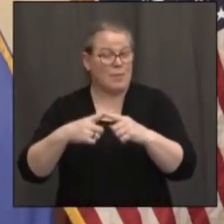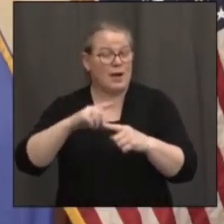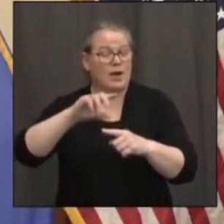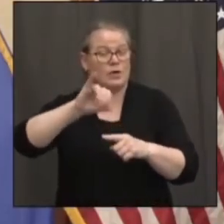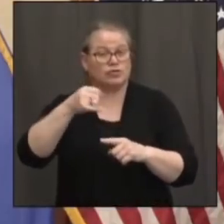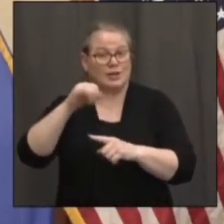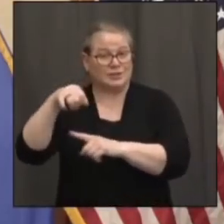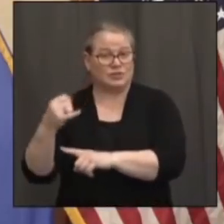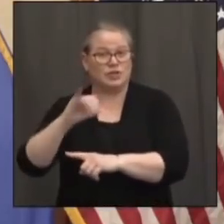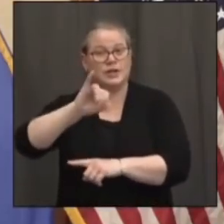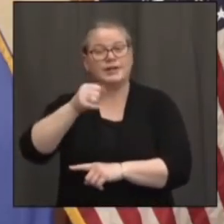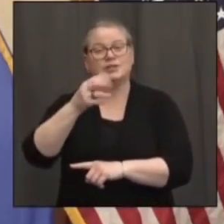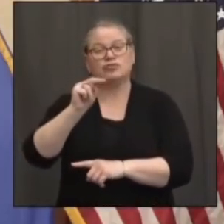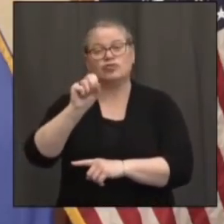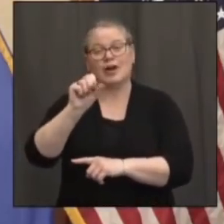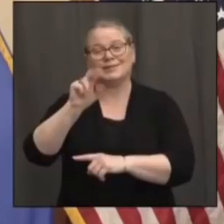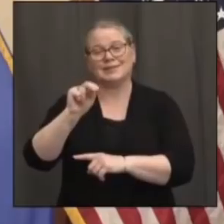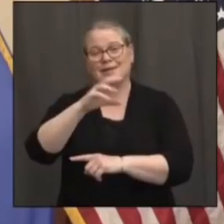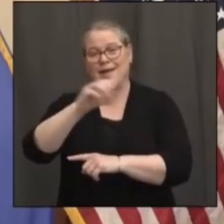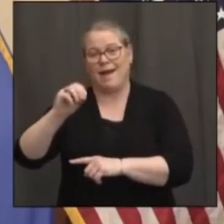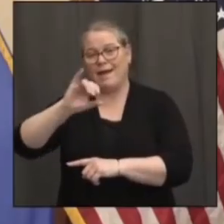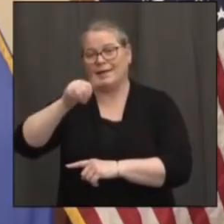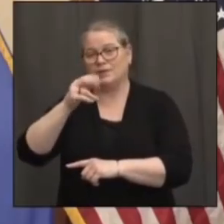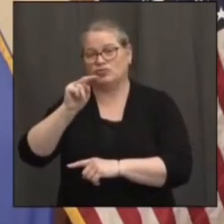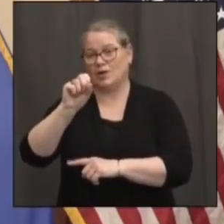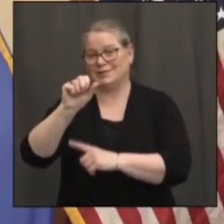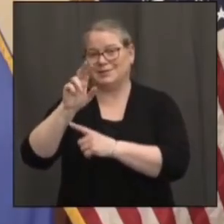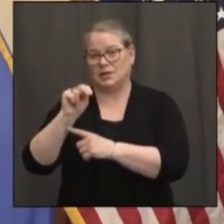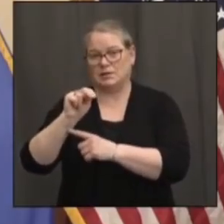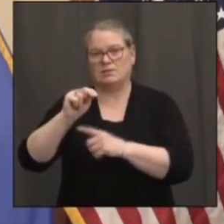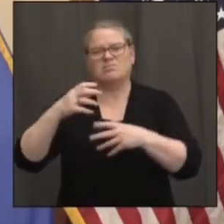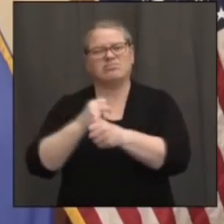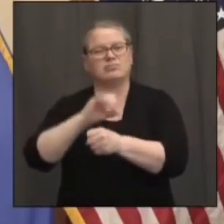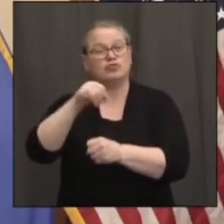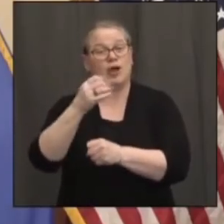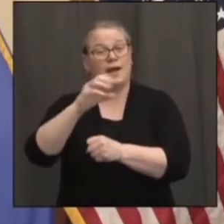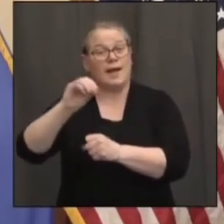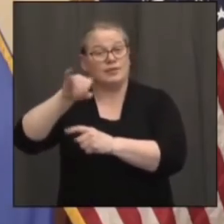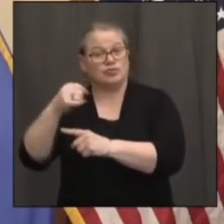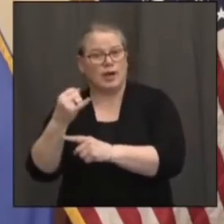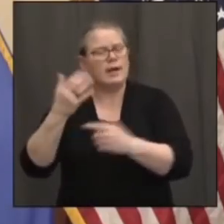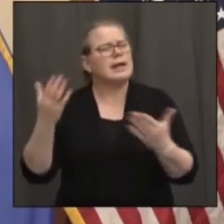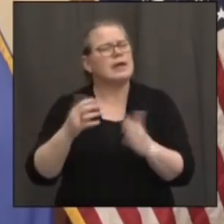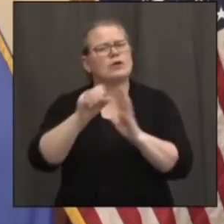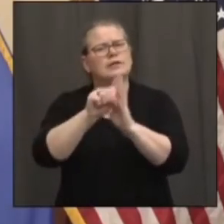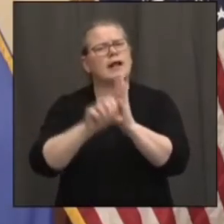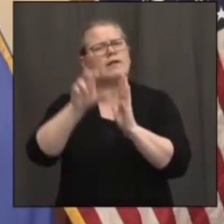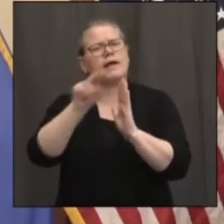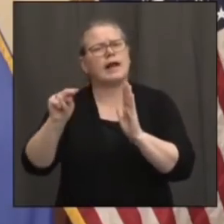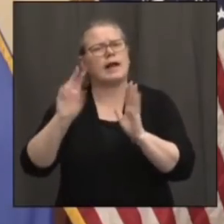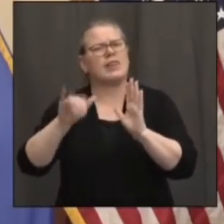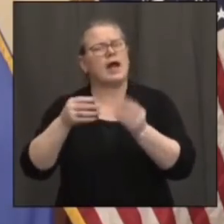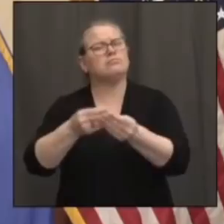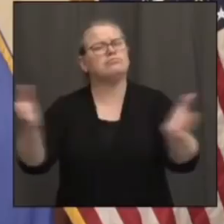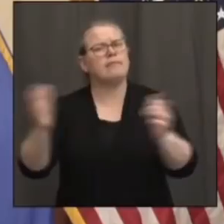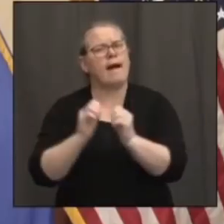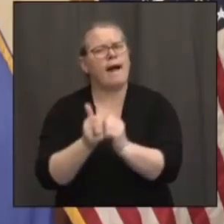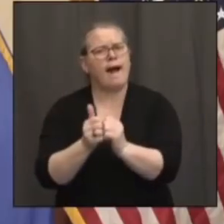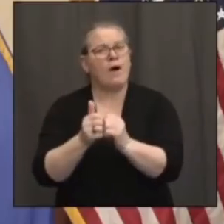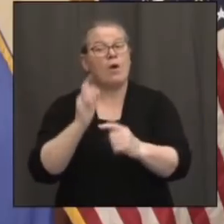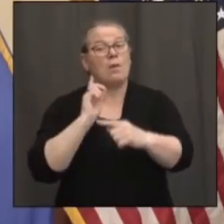vaccine, how is it going to be distributed here in the state? And will people have a choice, basically, of which vaccine they